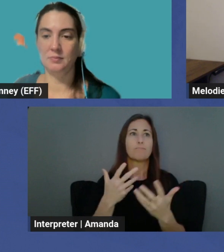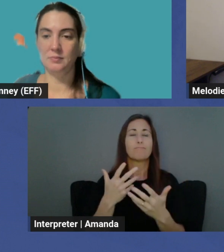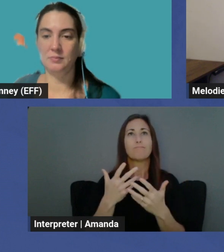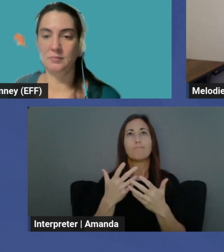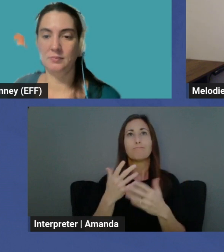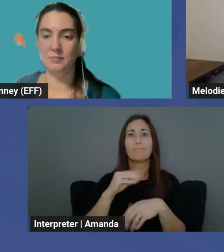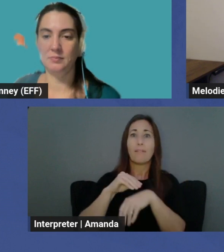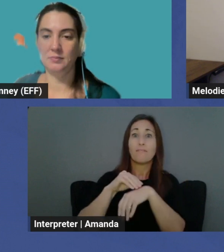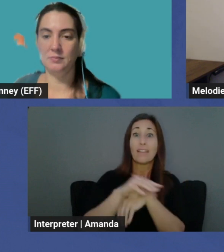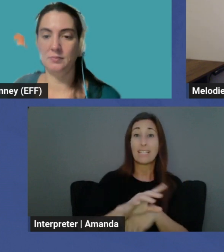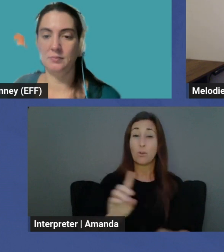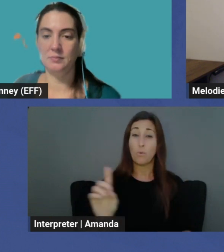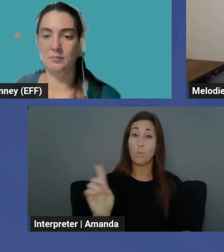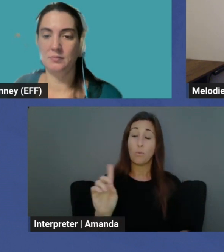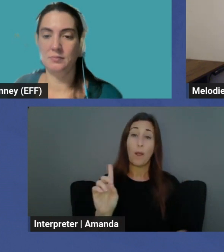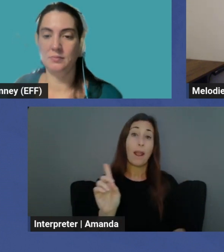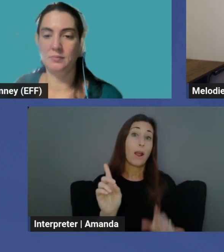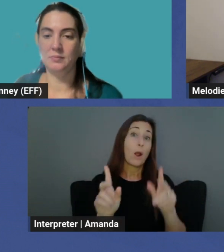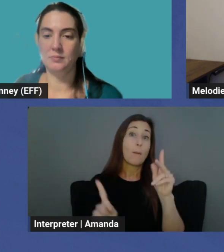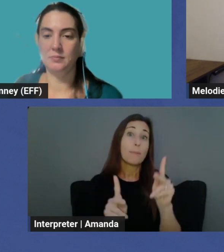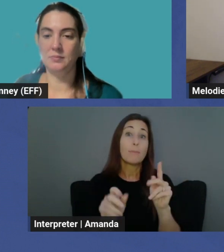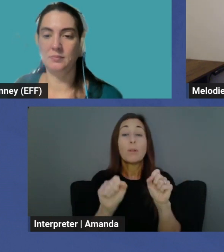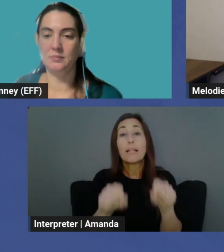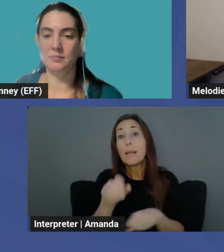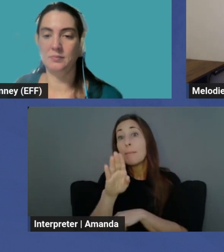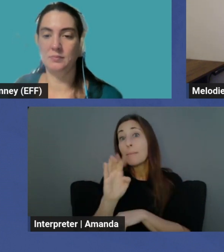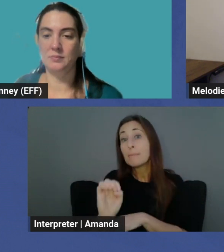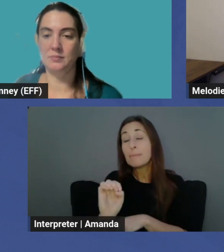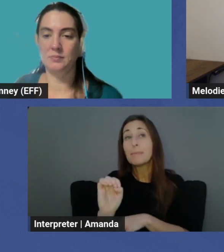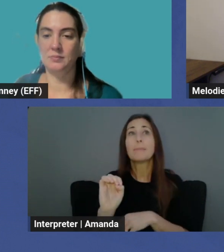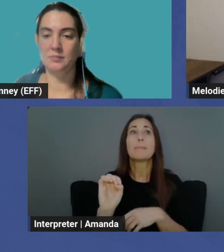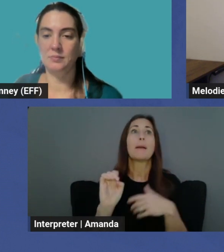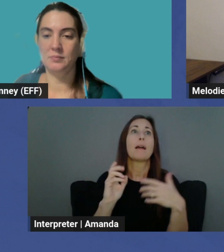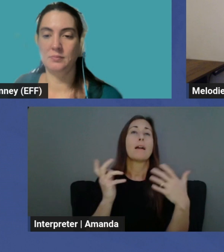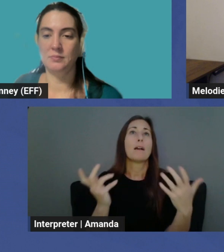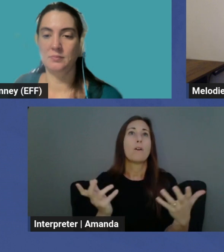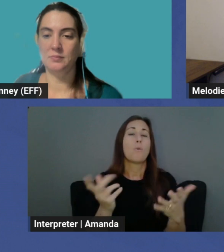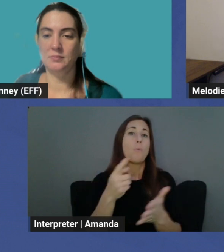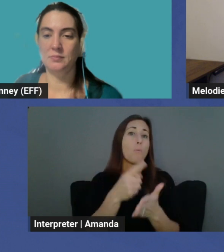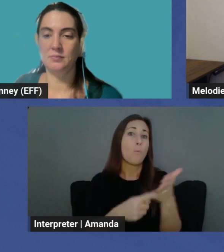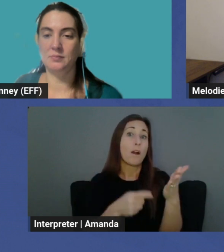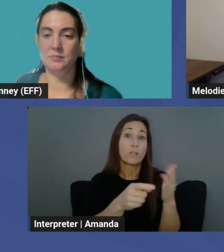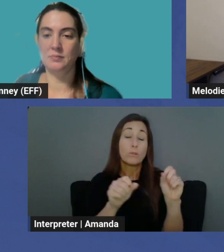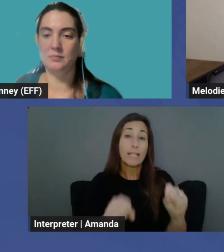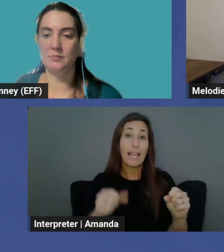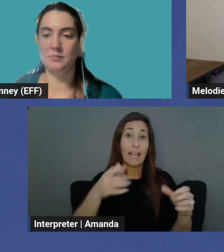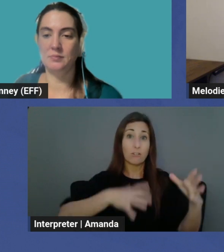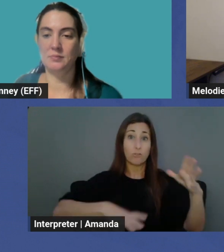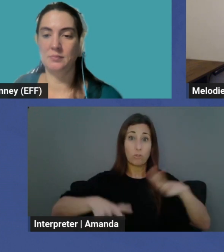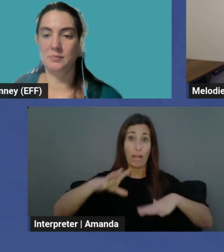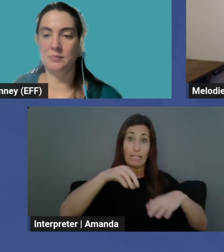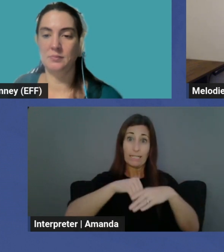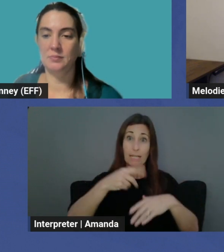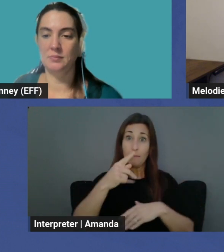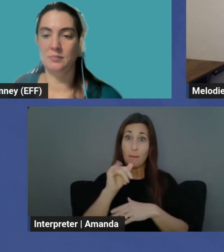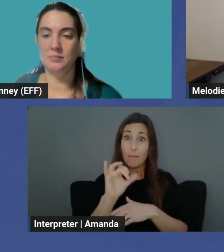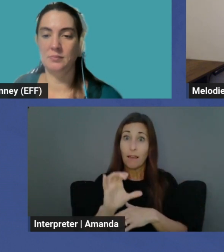where people can be and what they can wear in public,